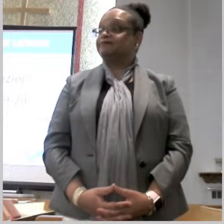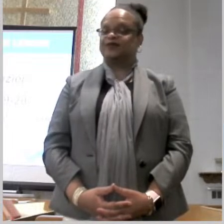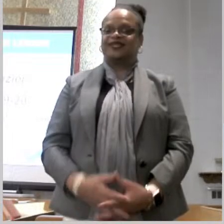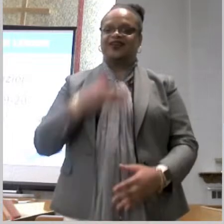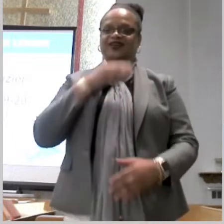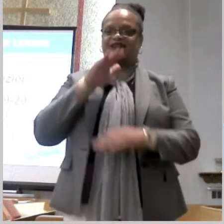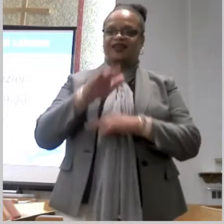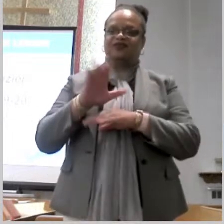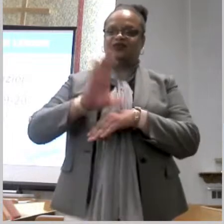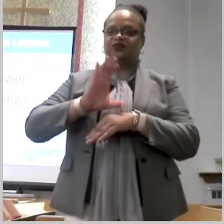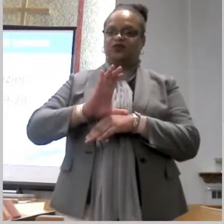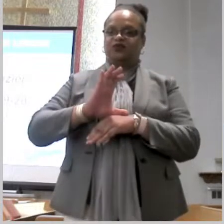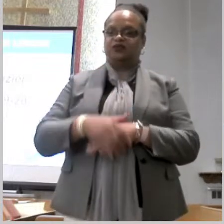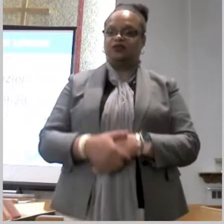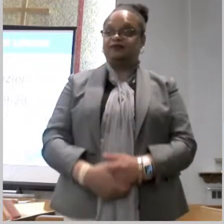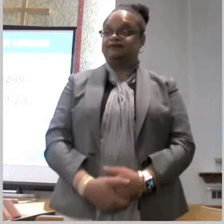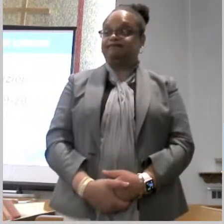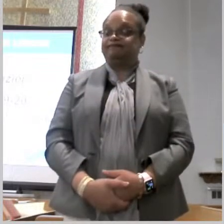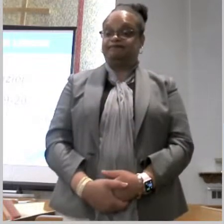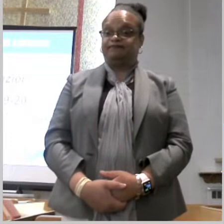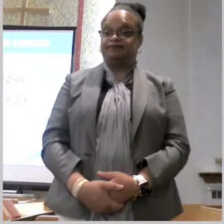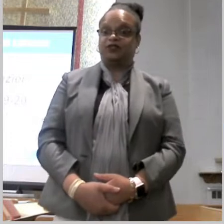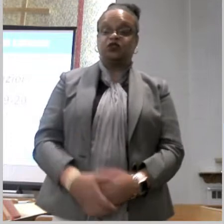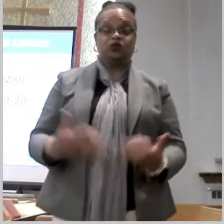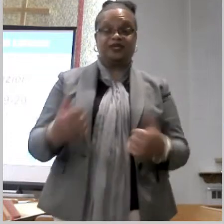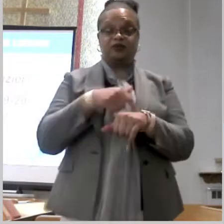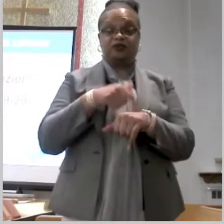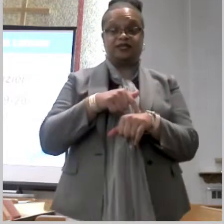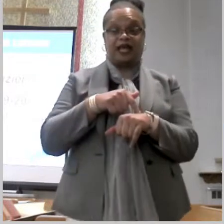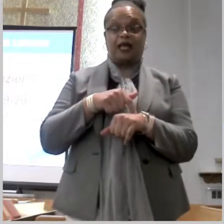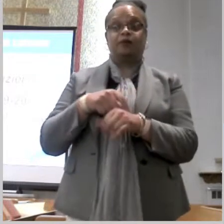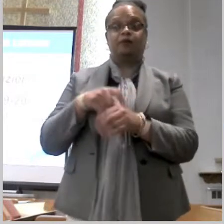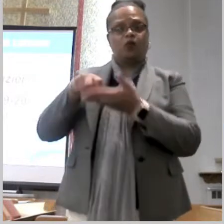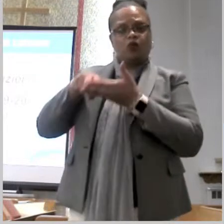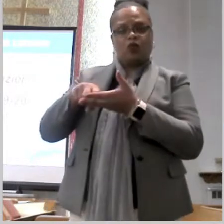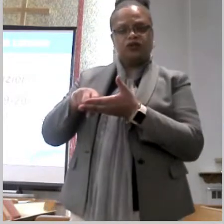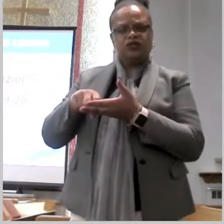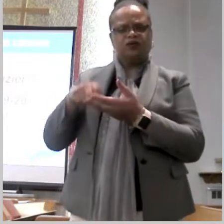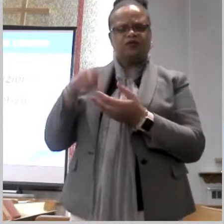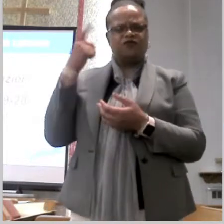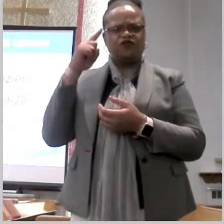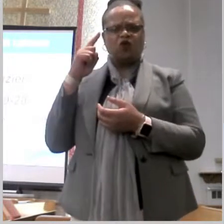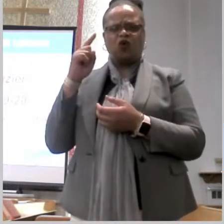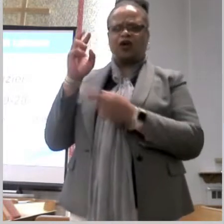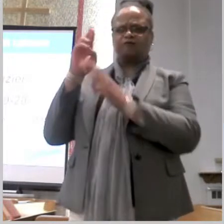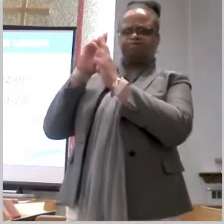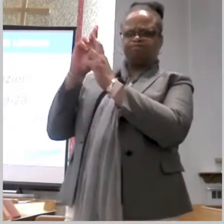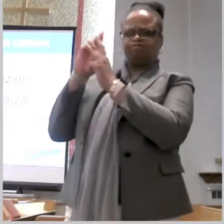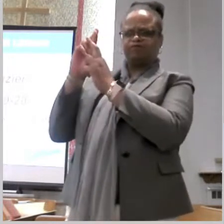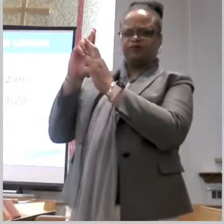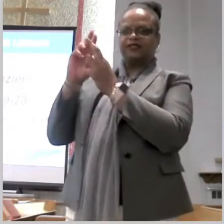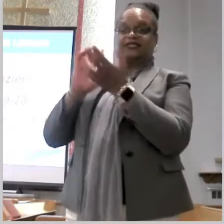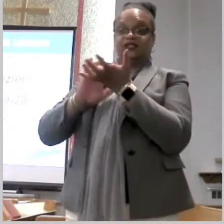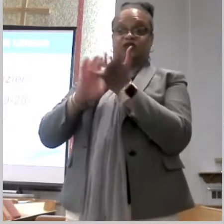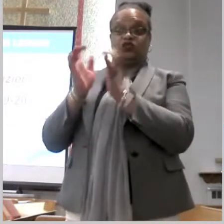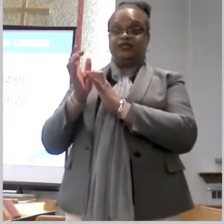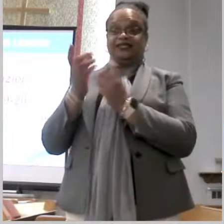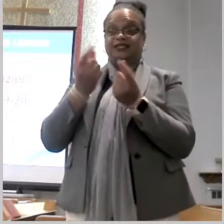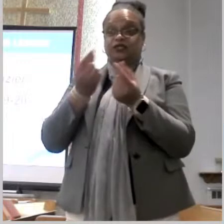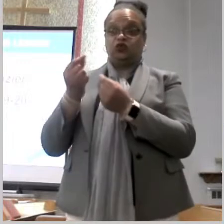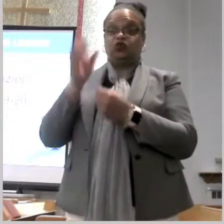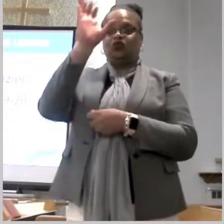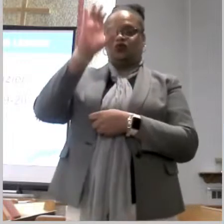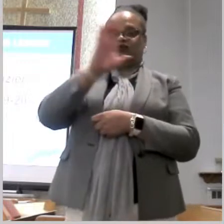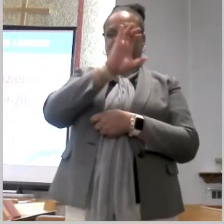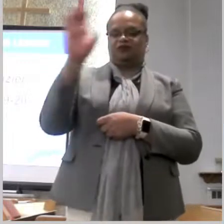Good afternoon, church. Good afternoon. We're at that time of our services in which we're going to give reverence to what Jesus had did for us on the